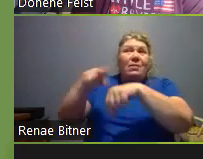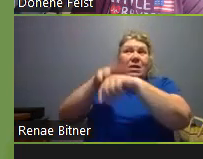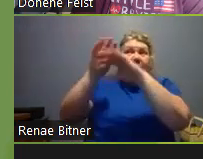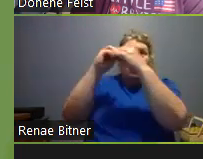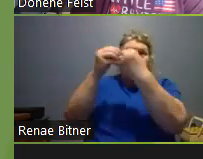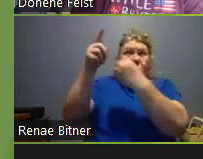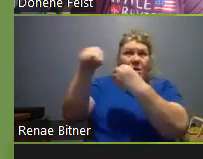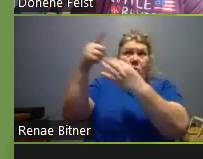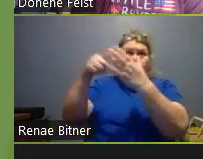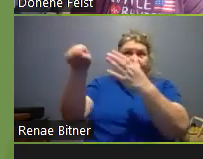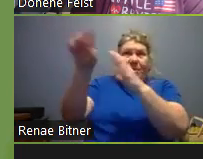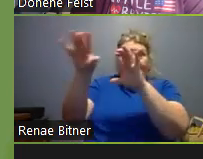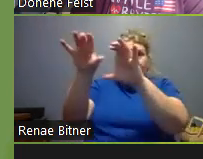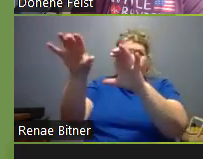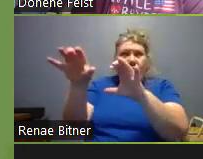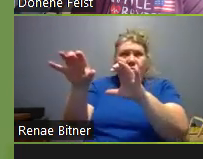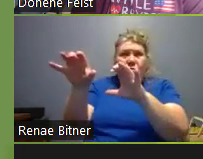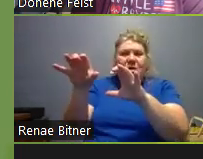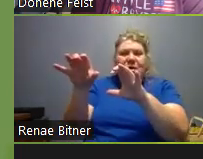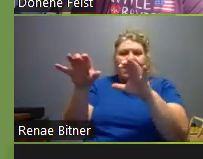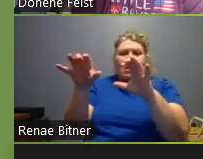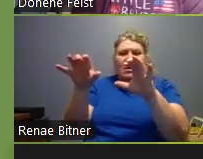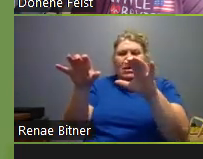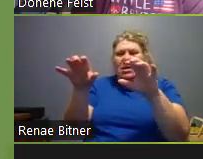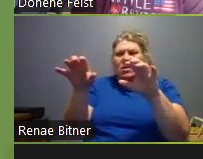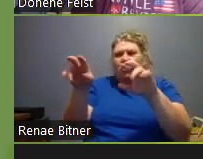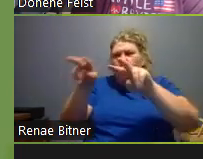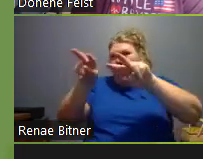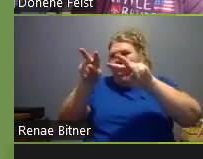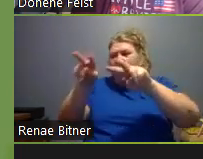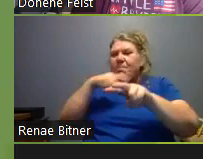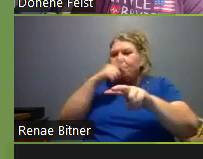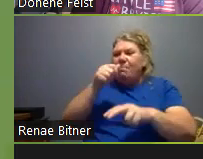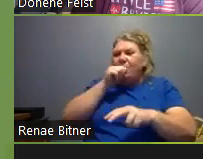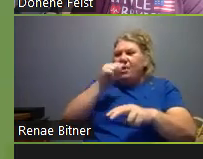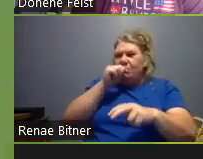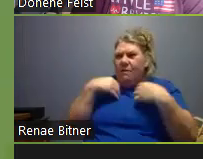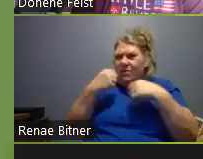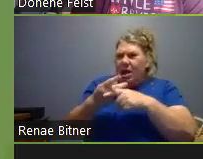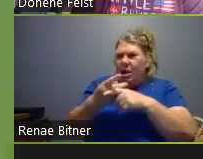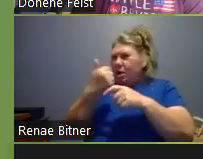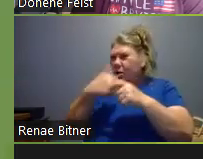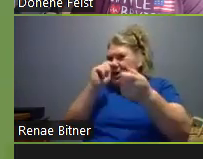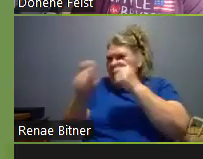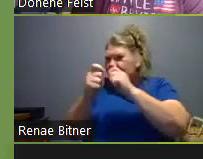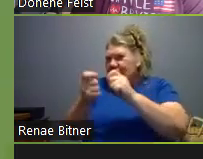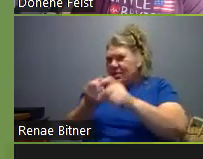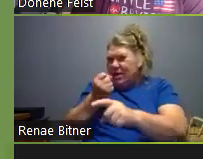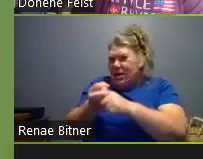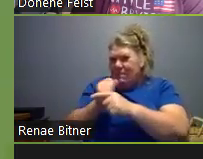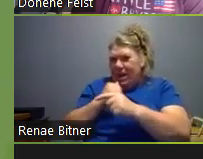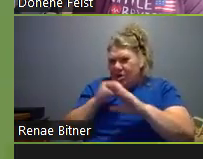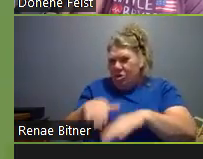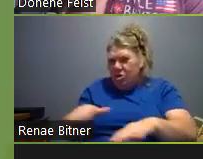organization does is really stay on top of the public and private sector health changes that affect our children.